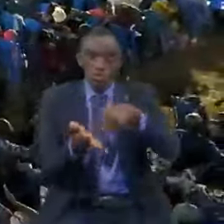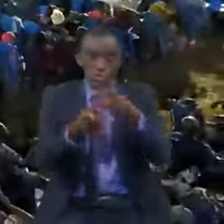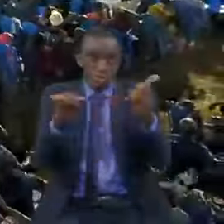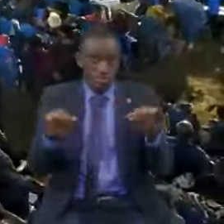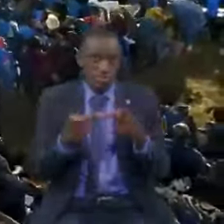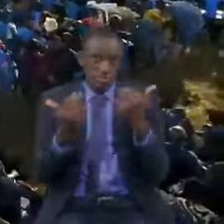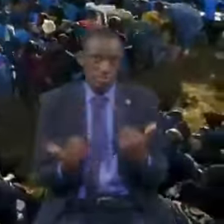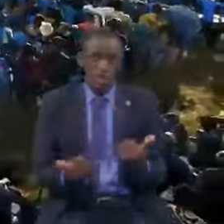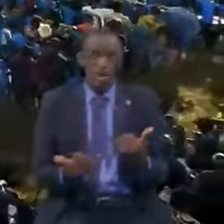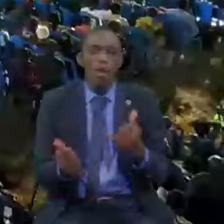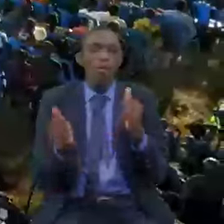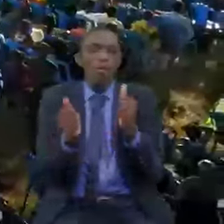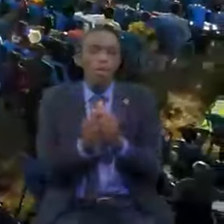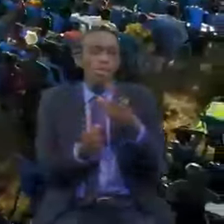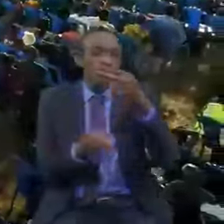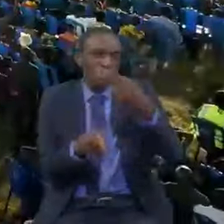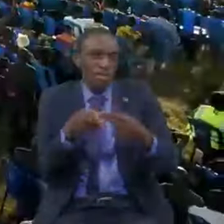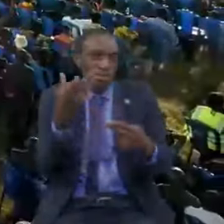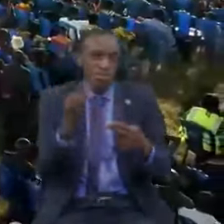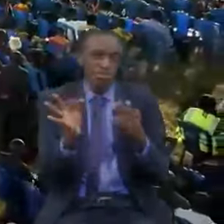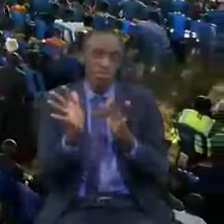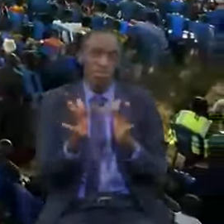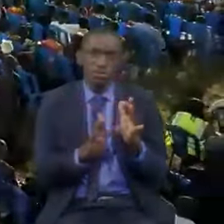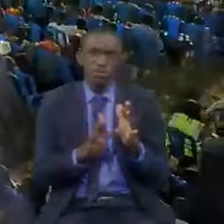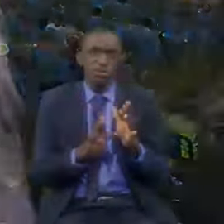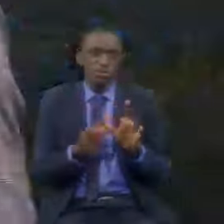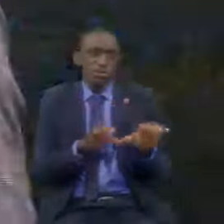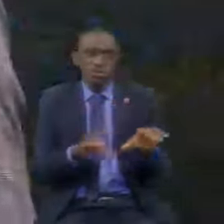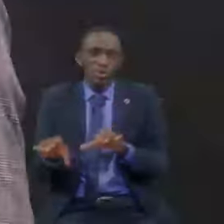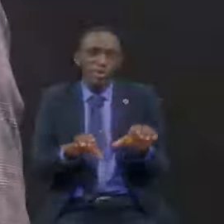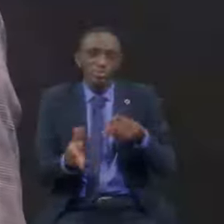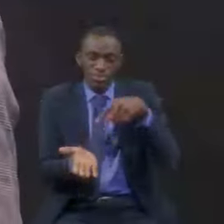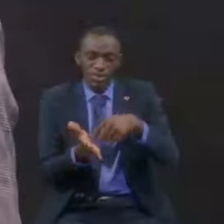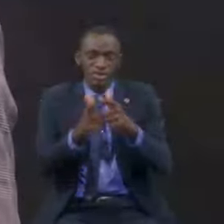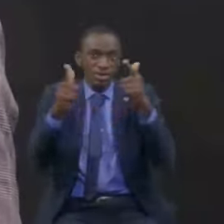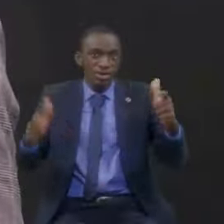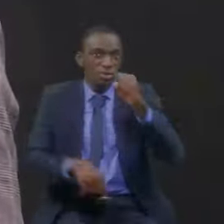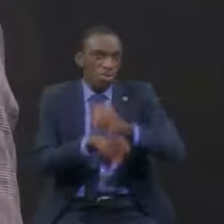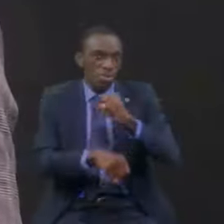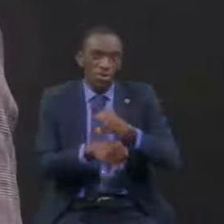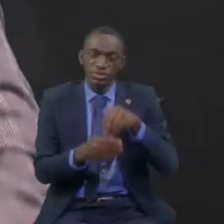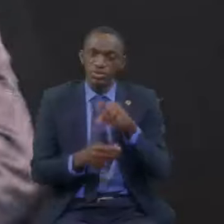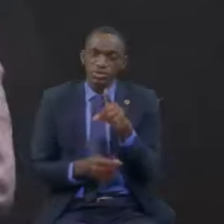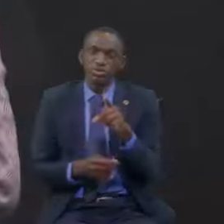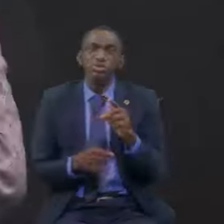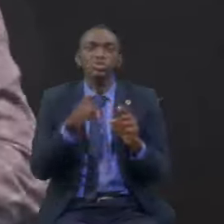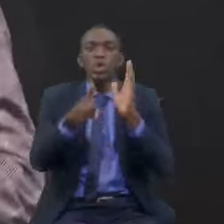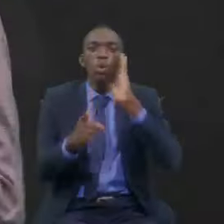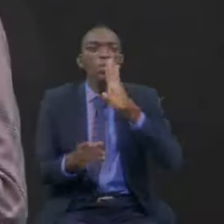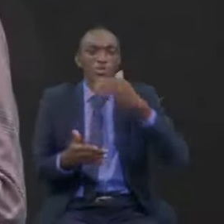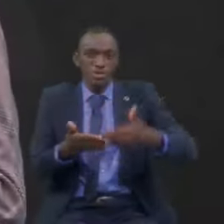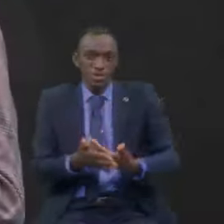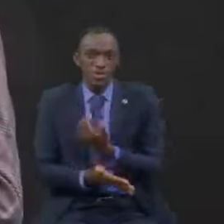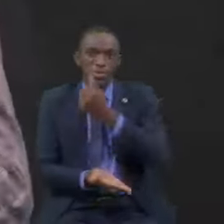of Jesus doing this great work in you, you'll be new. Your heart